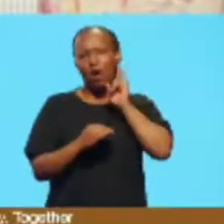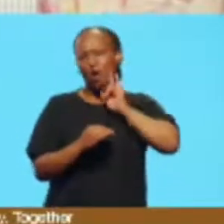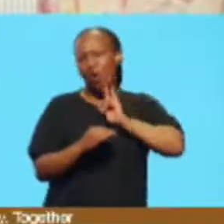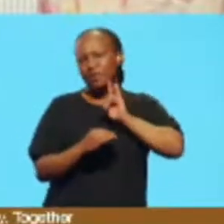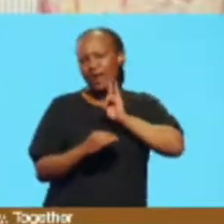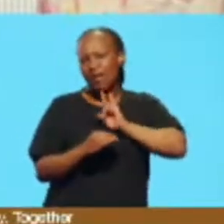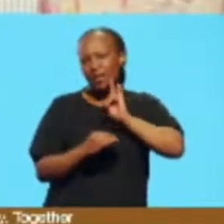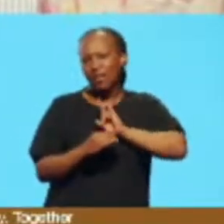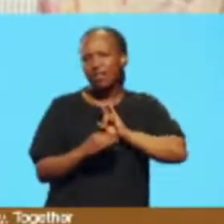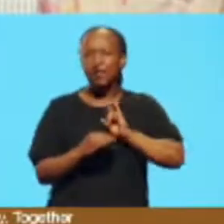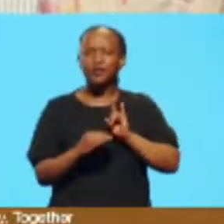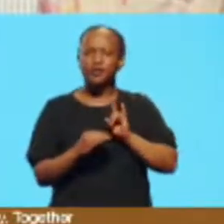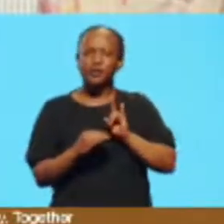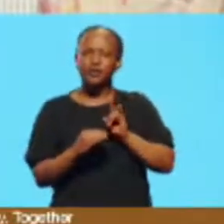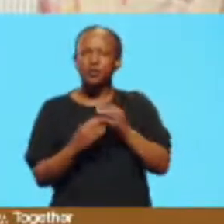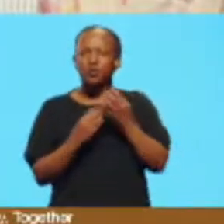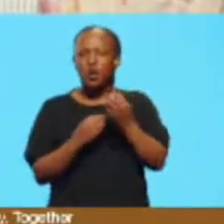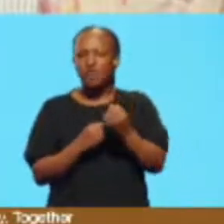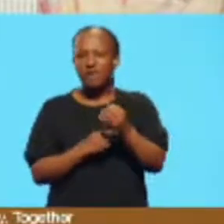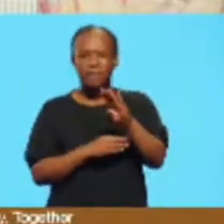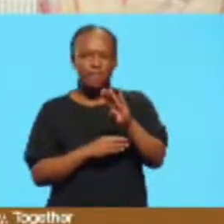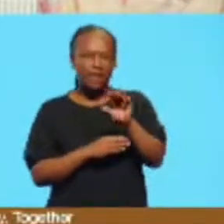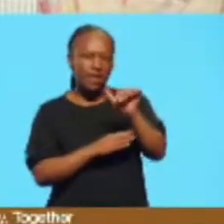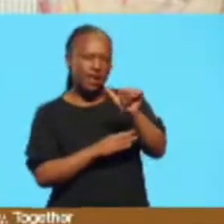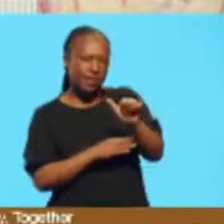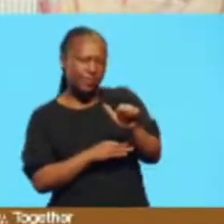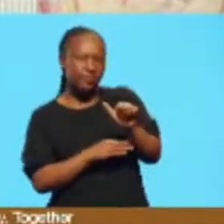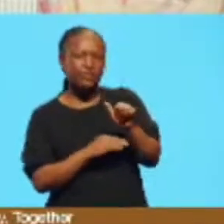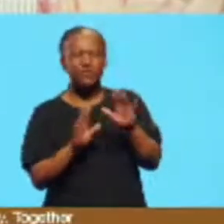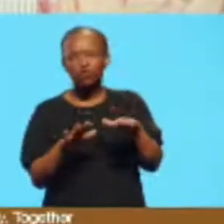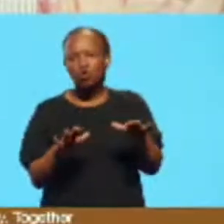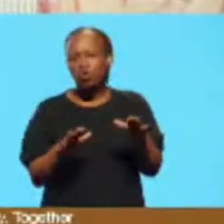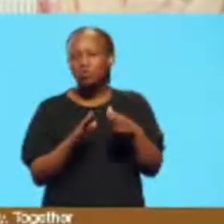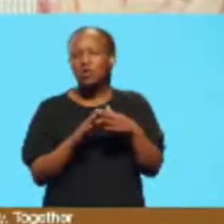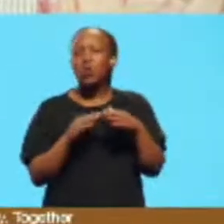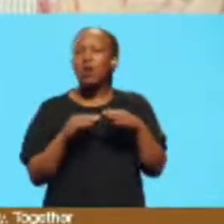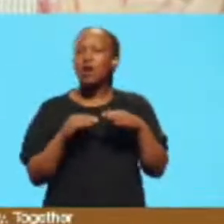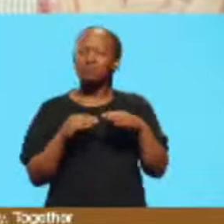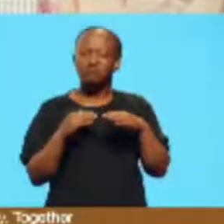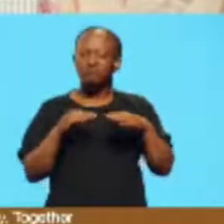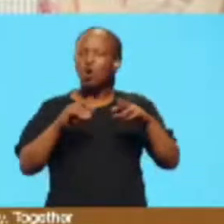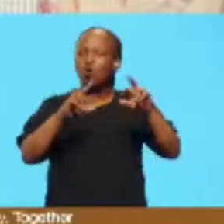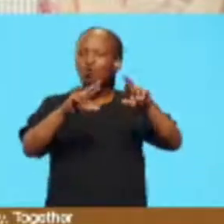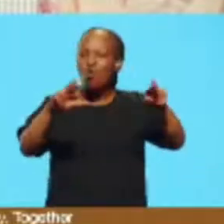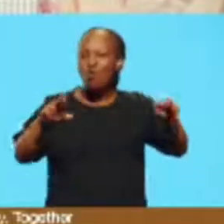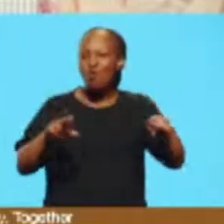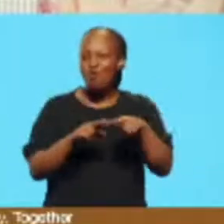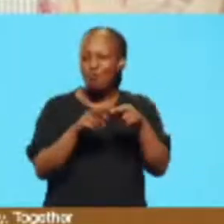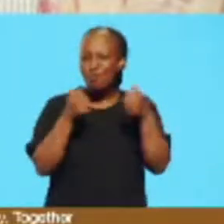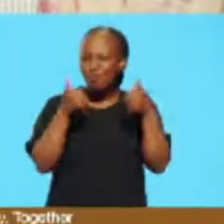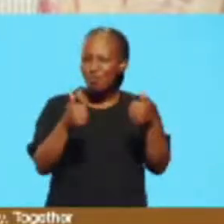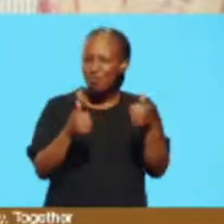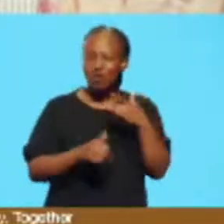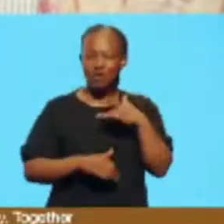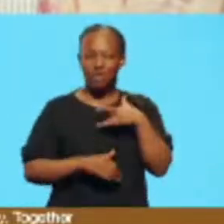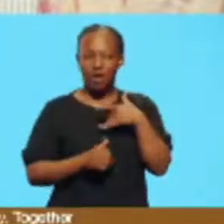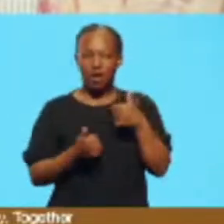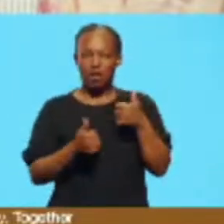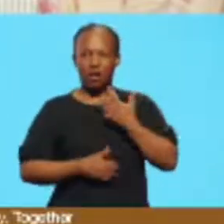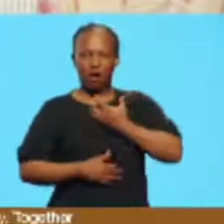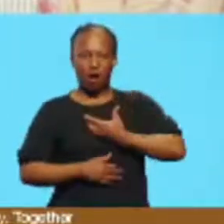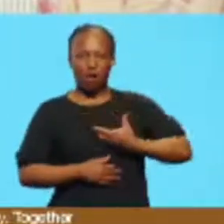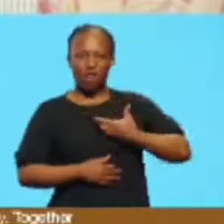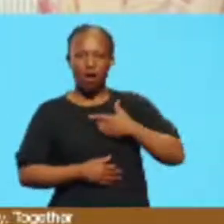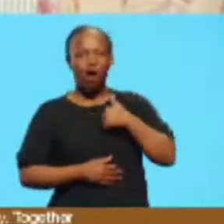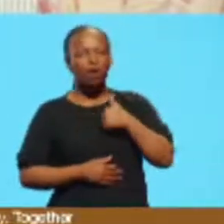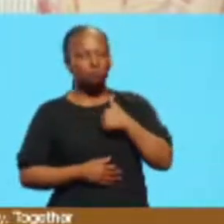are having your bachelor. If you're having children, you'll be having your 2-bedroom and so. So you are really feeling the comfort of saying, no,